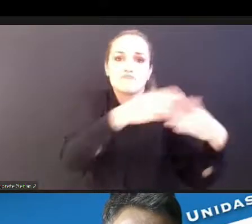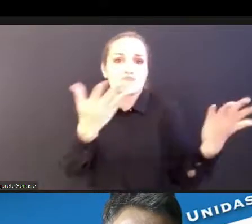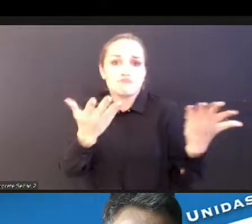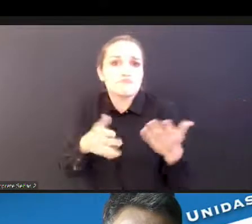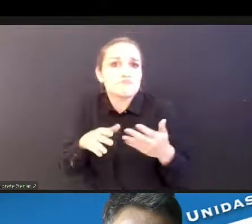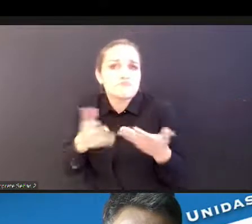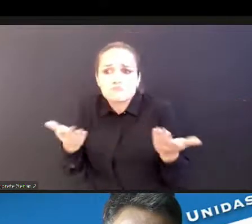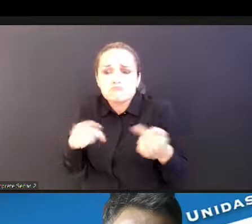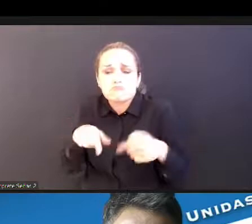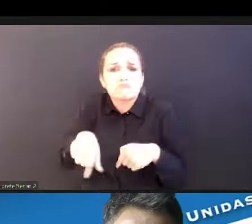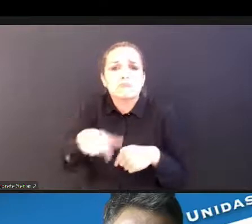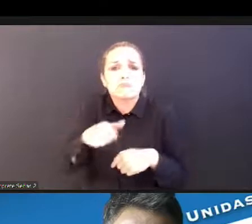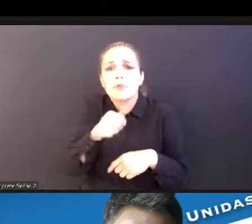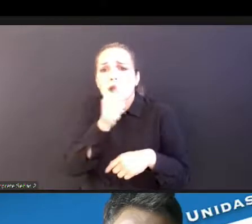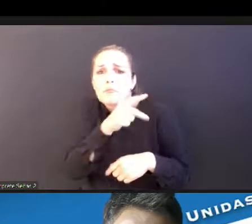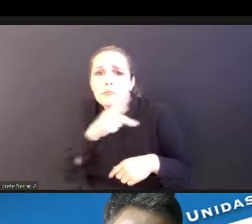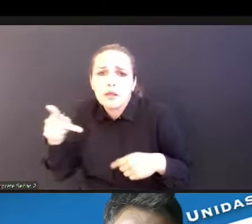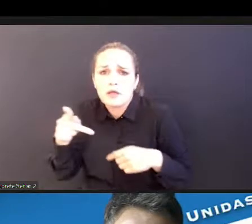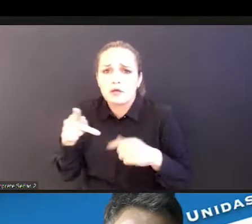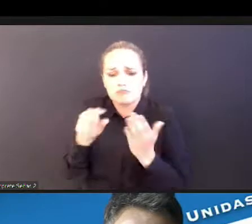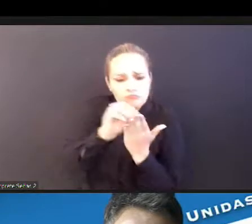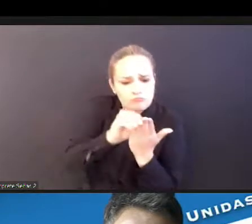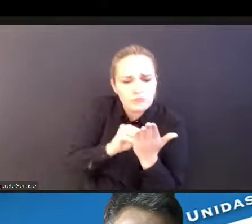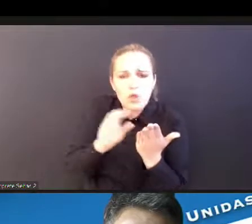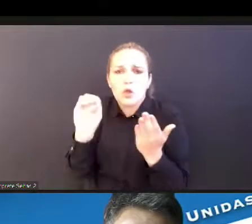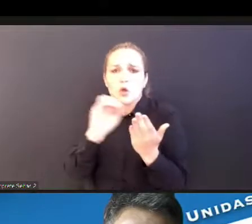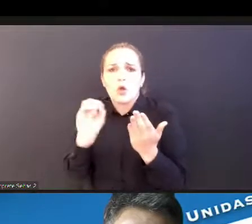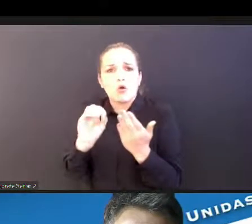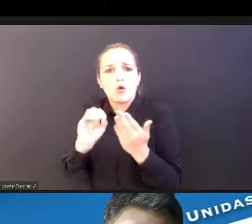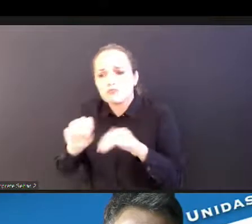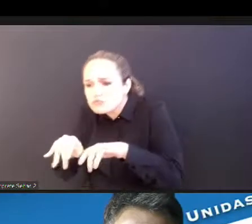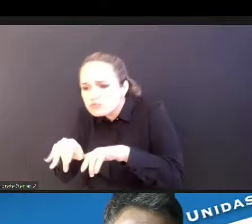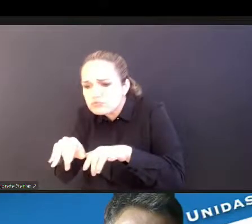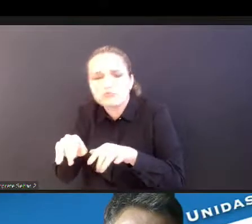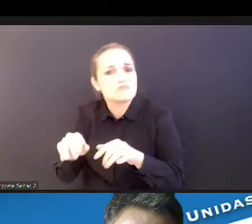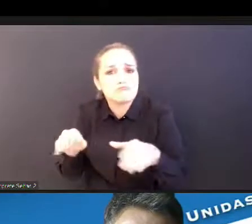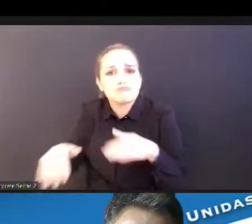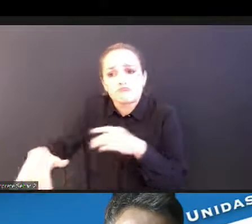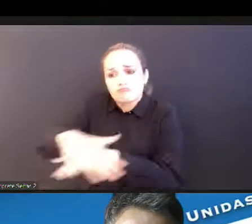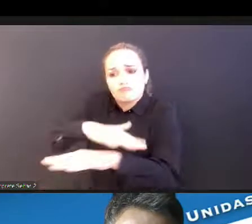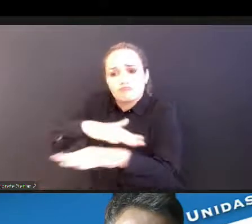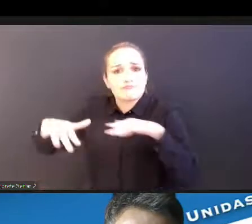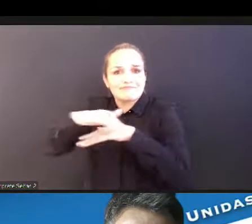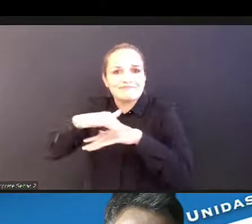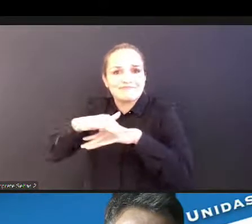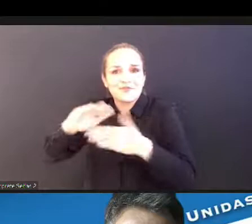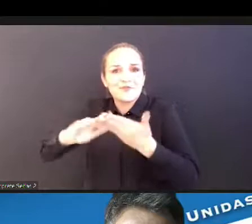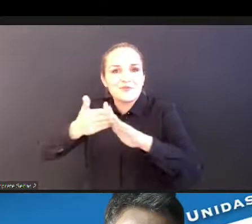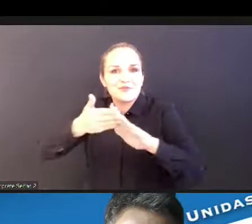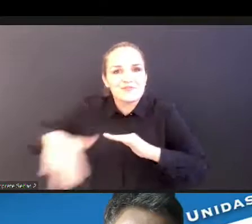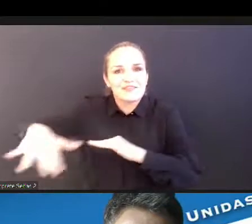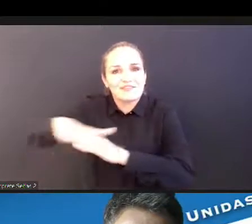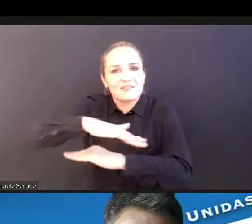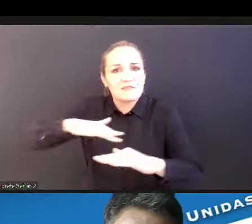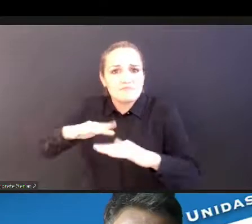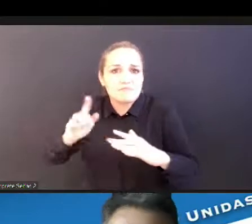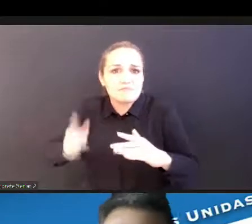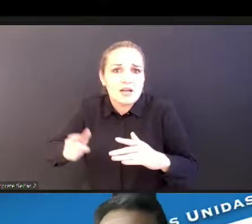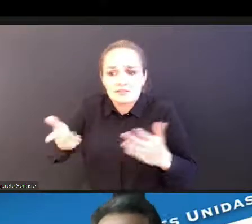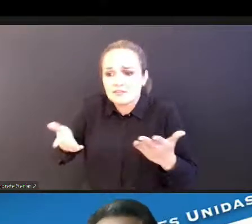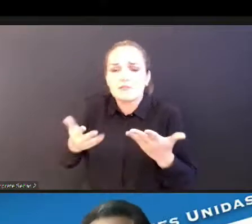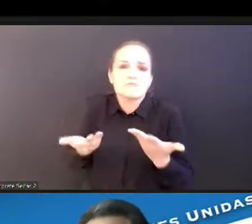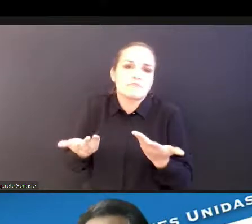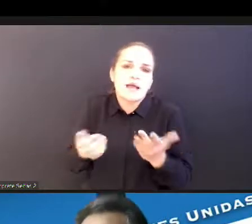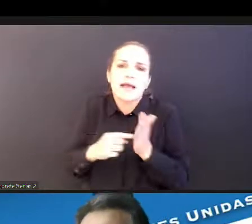also benefit, in terms of local education solutions, health solutions,